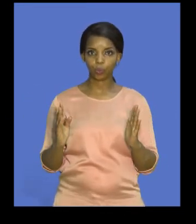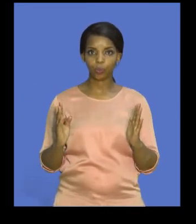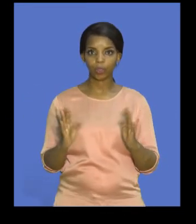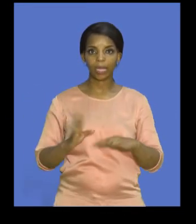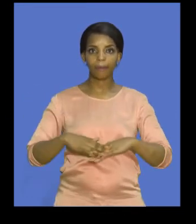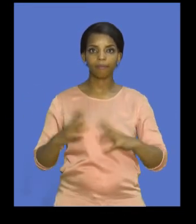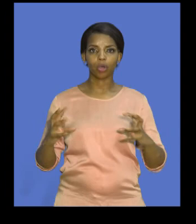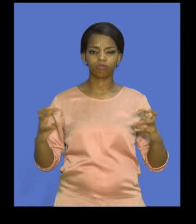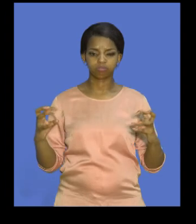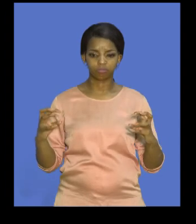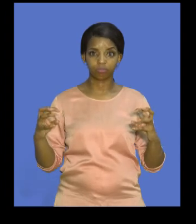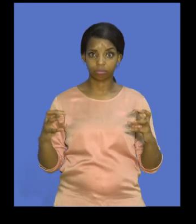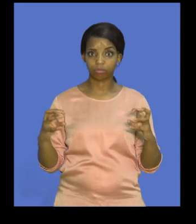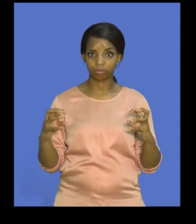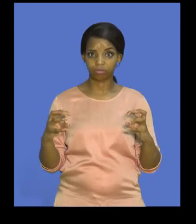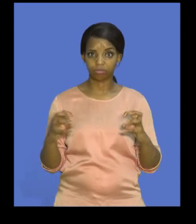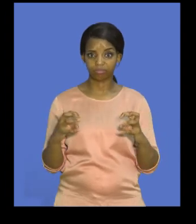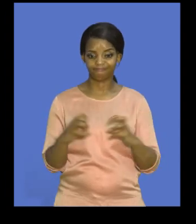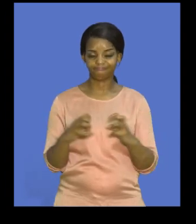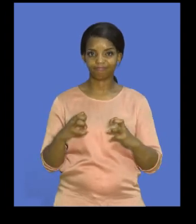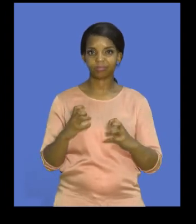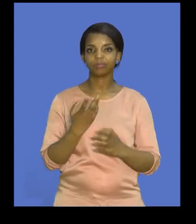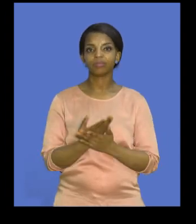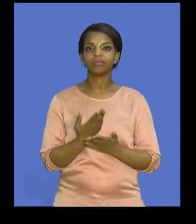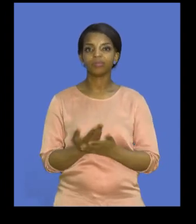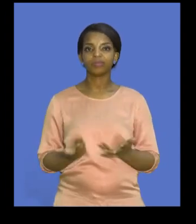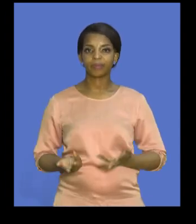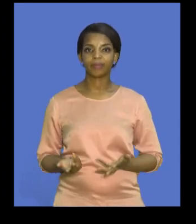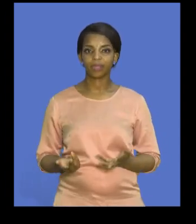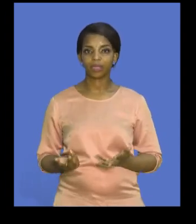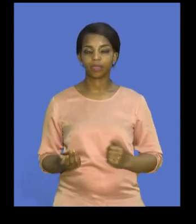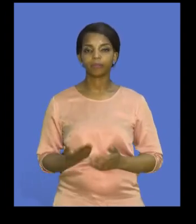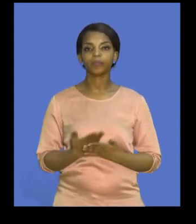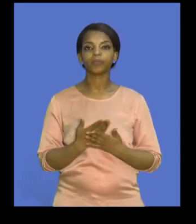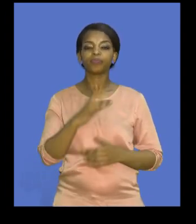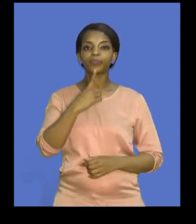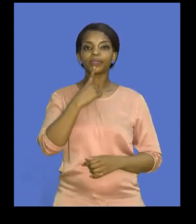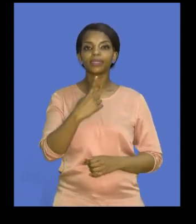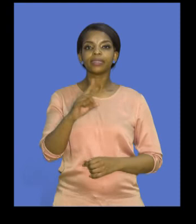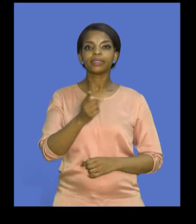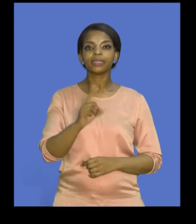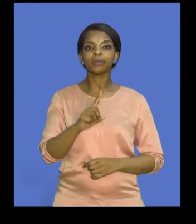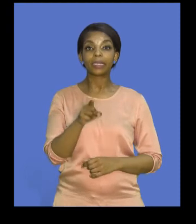can safely say that if the distance between the charges, the electrostatic force will